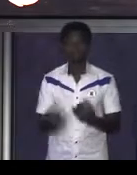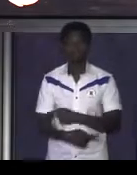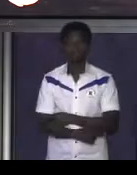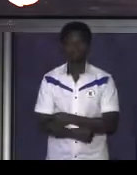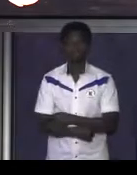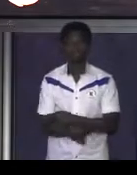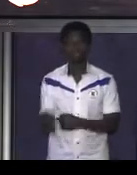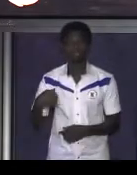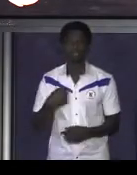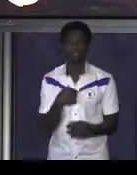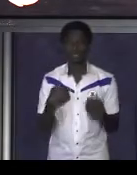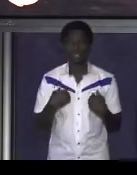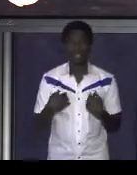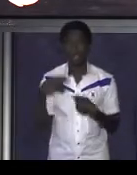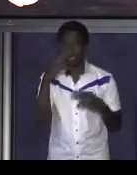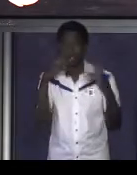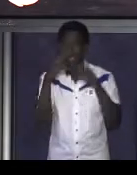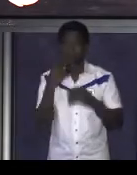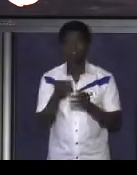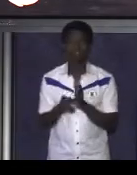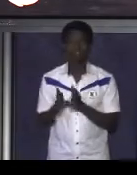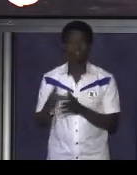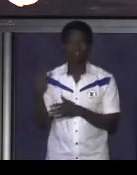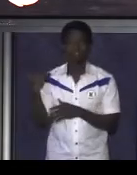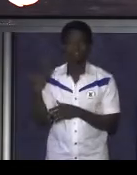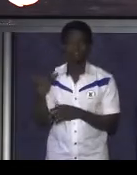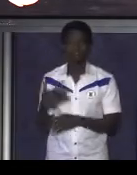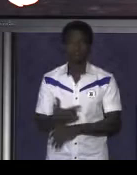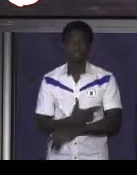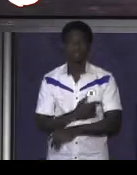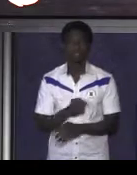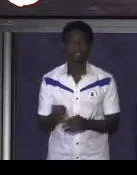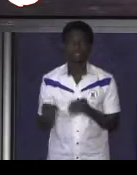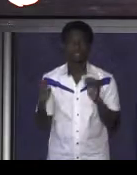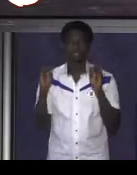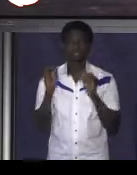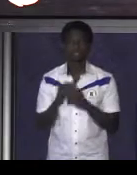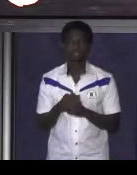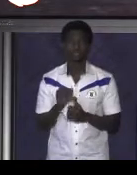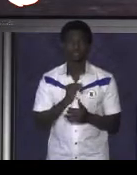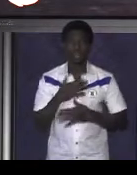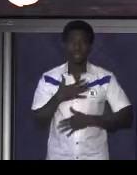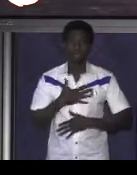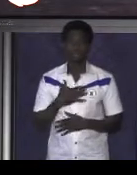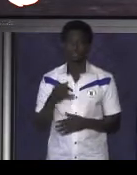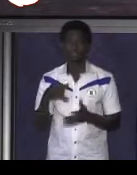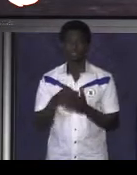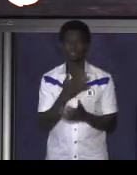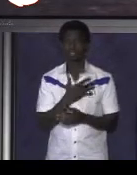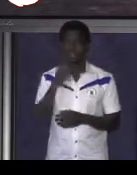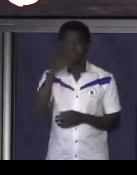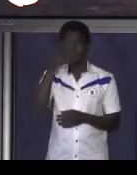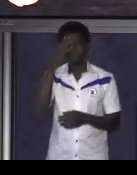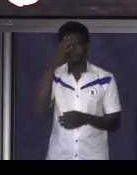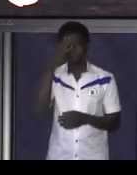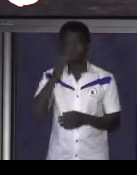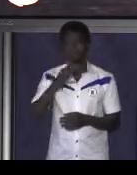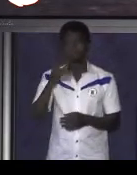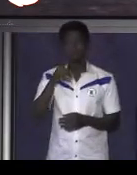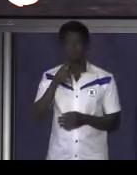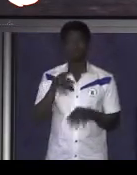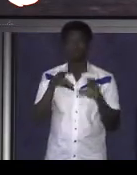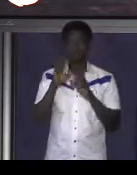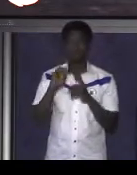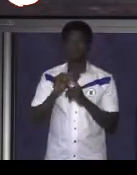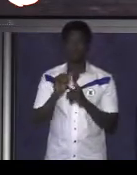We had fun revising previous lessons taught. I enjoyed it, and I know you did too. I'm sure